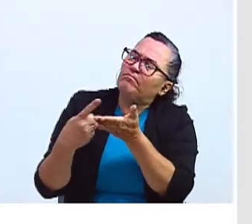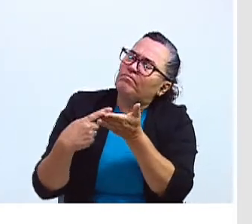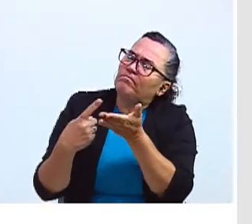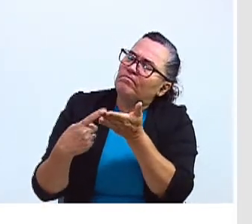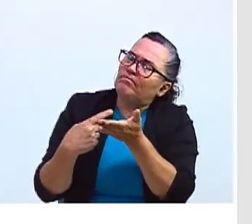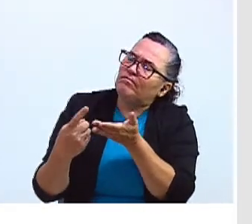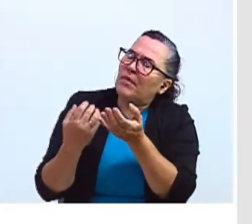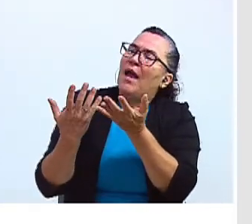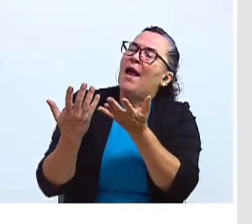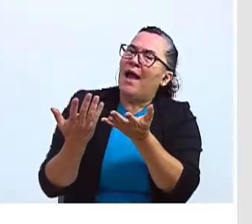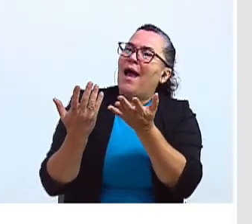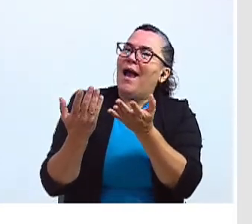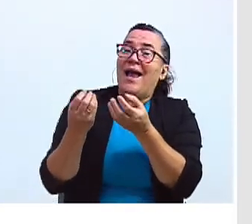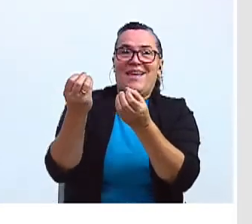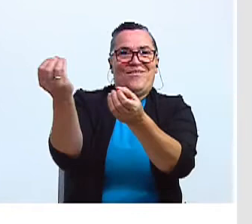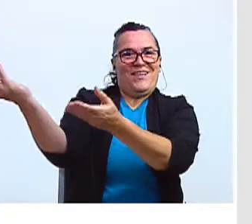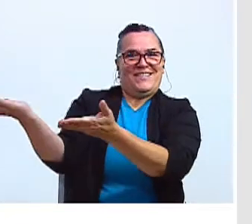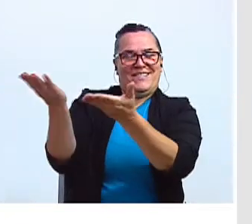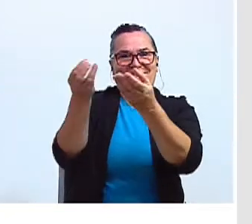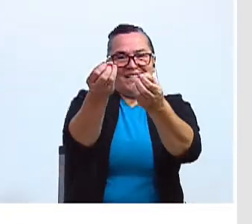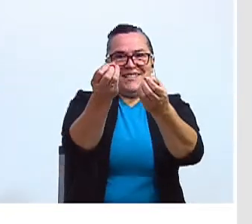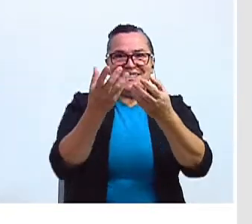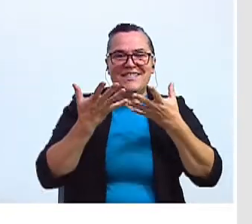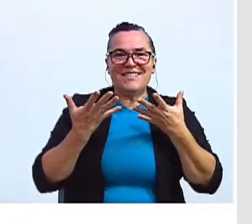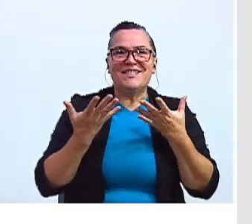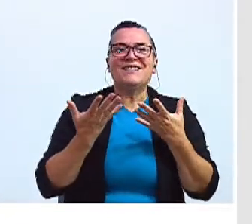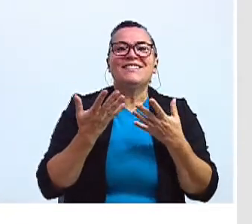and tell me your answer.